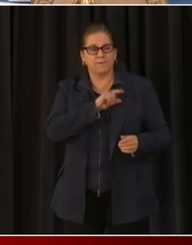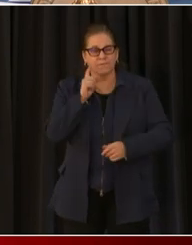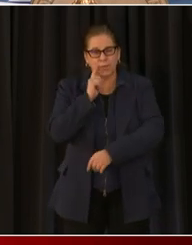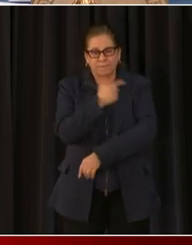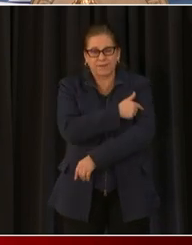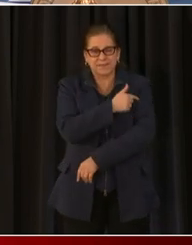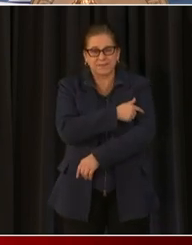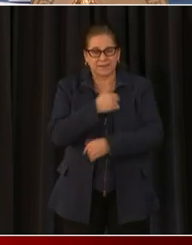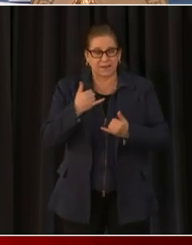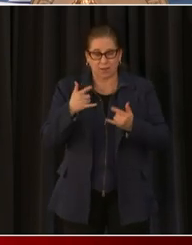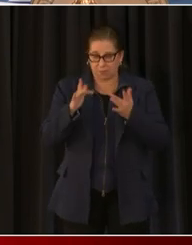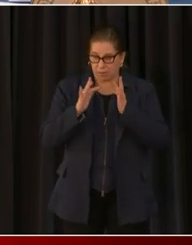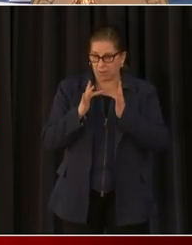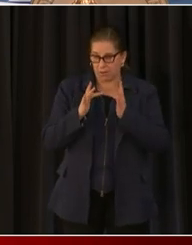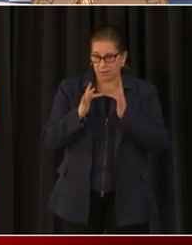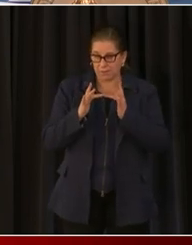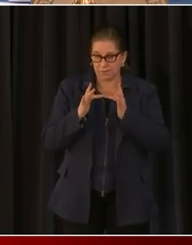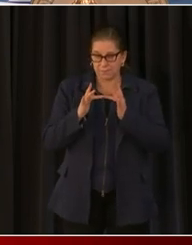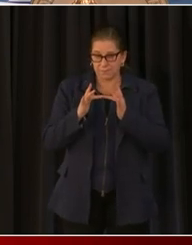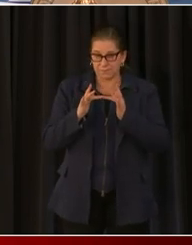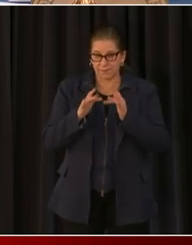the portal,